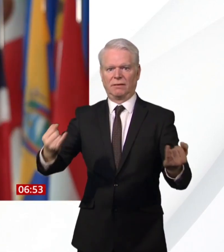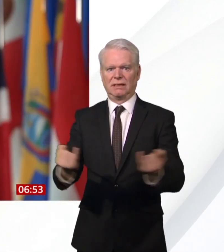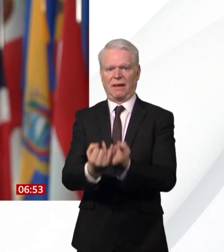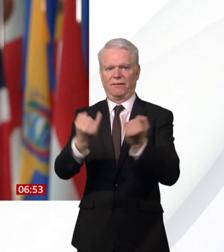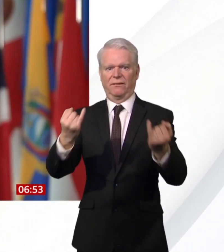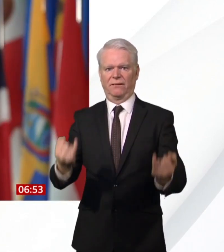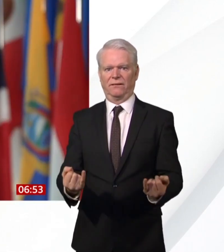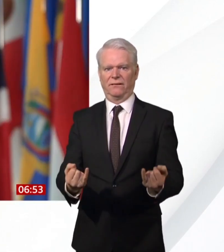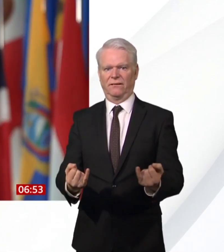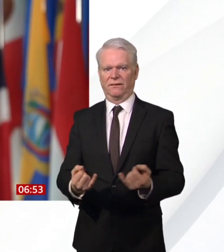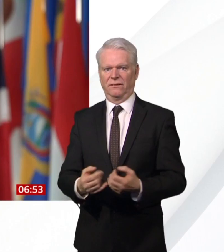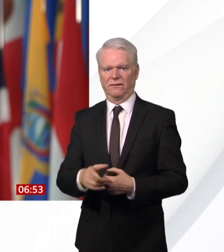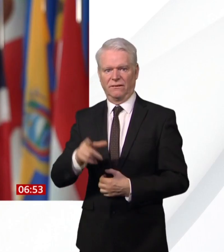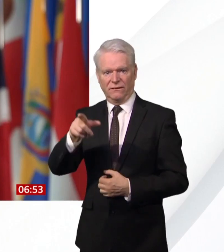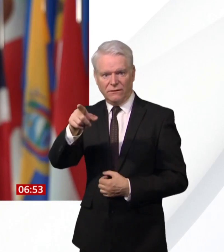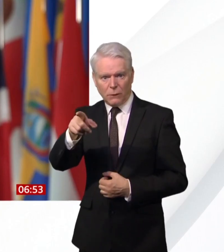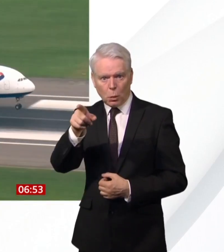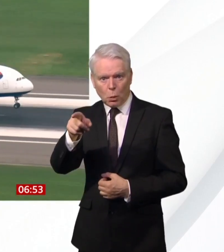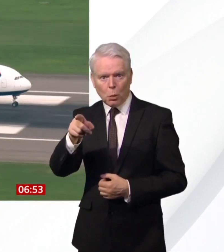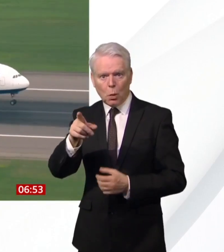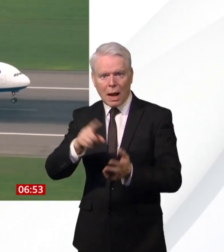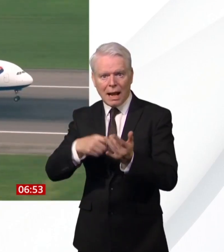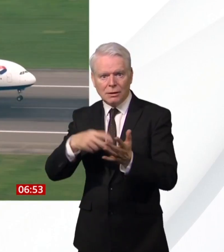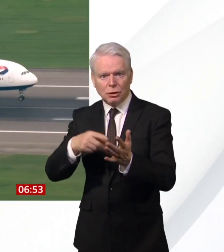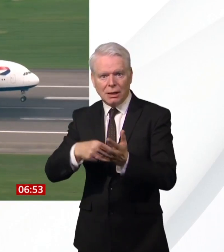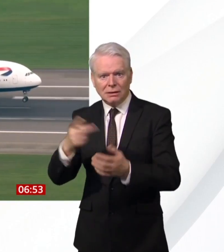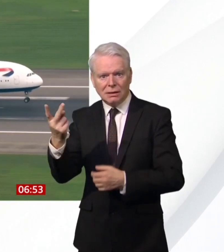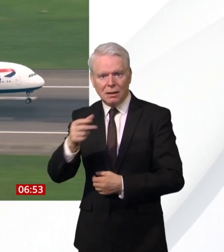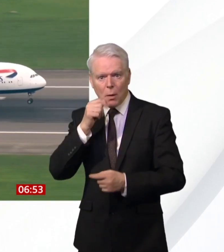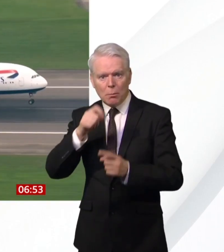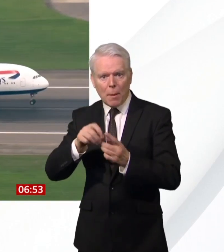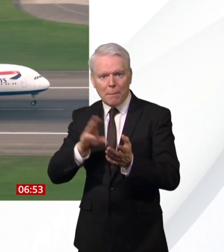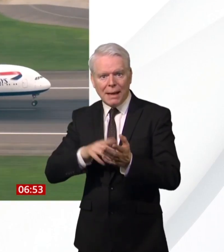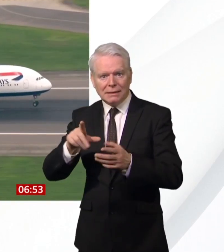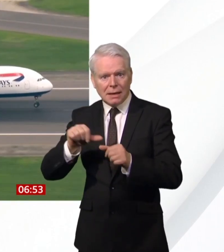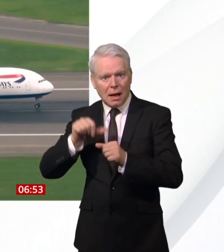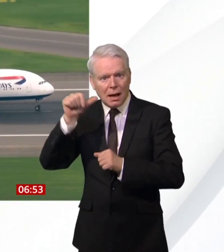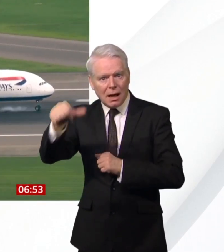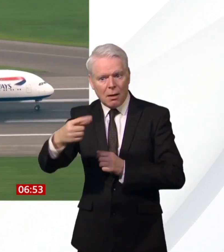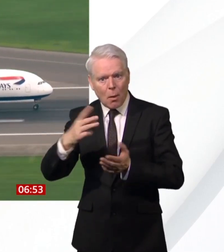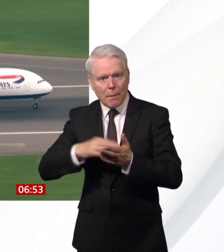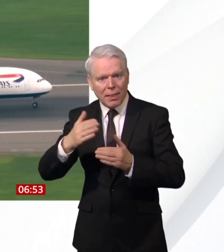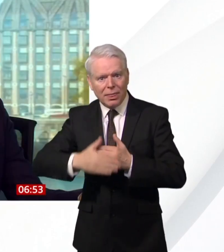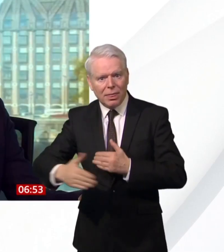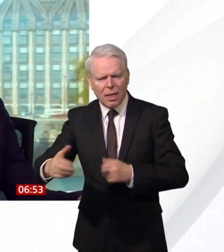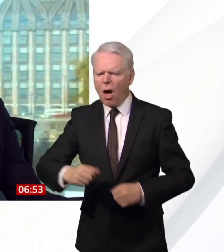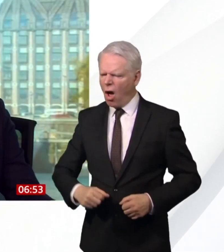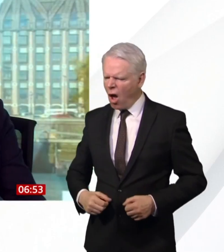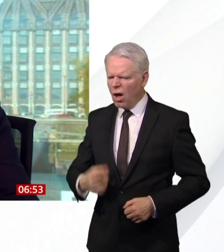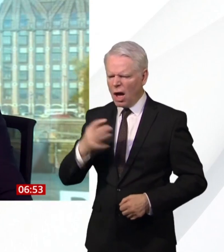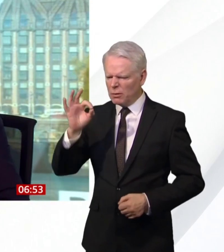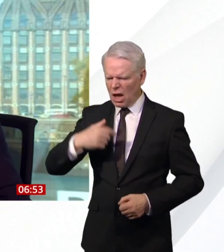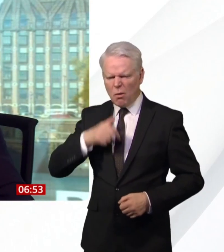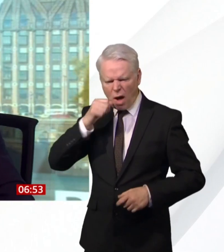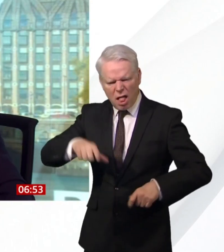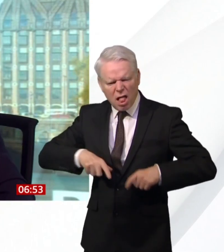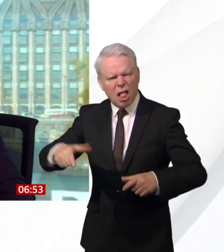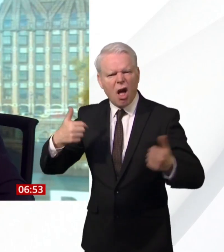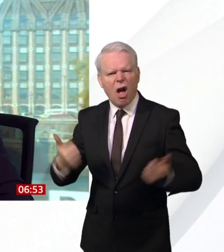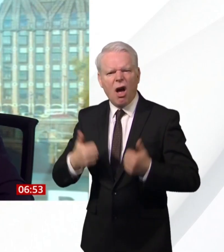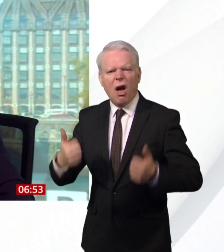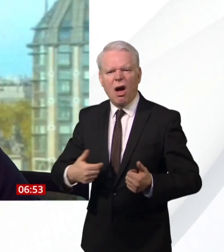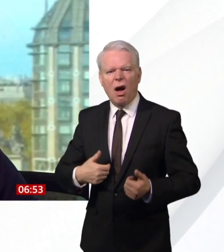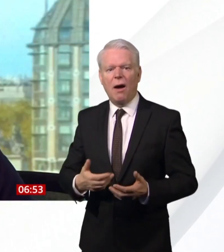this time next month. Absolutely 100%. A day later, he's out. He's been sacked. So Kwasi Kwarteng,